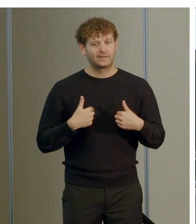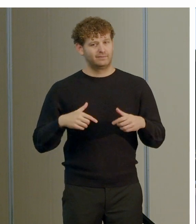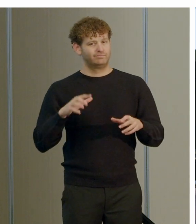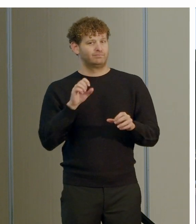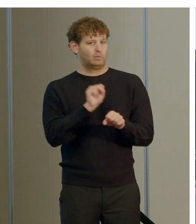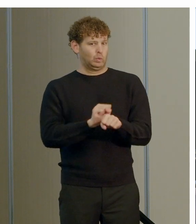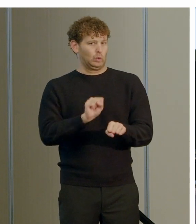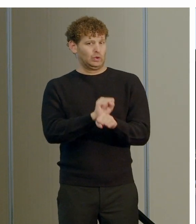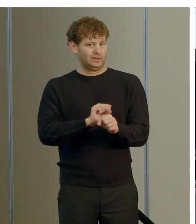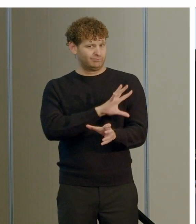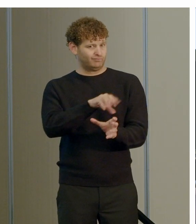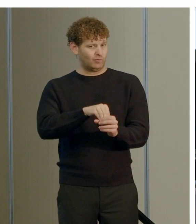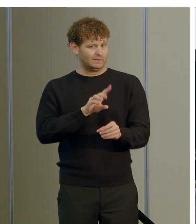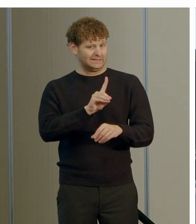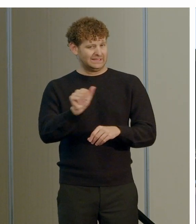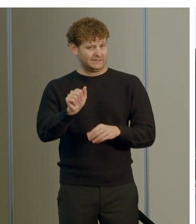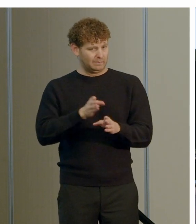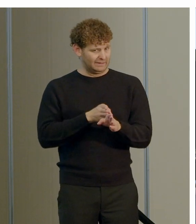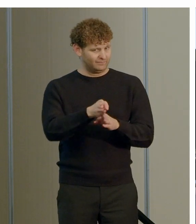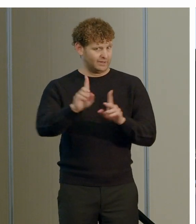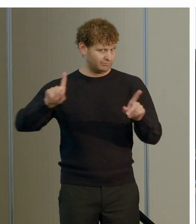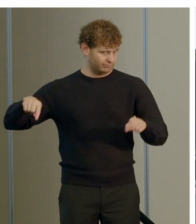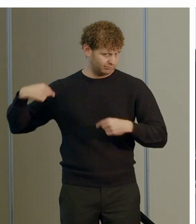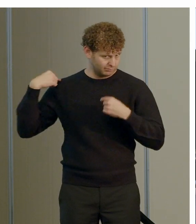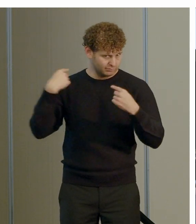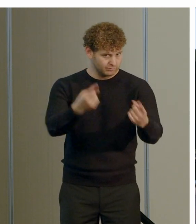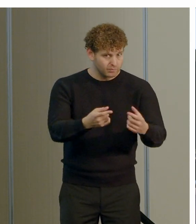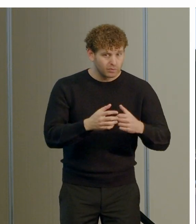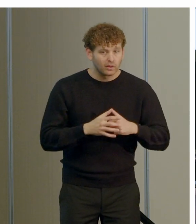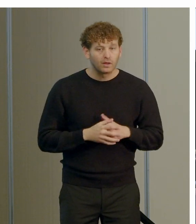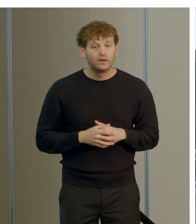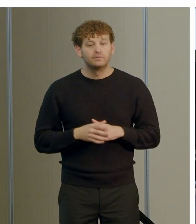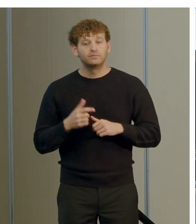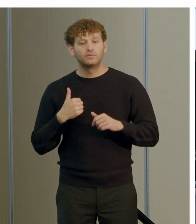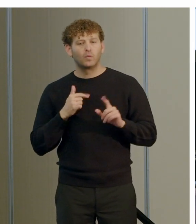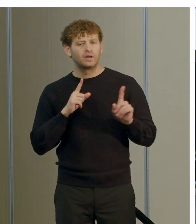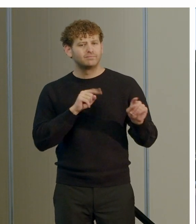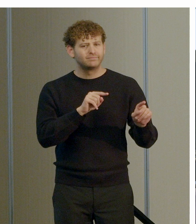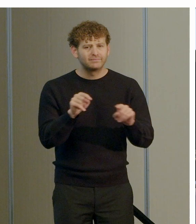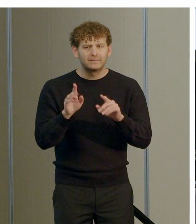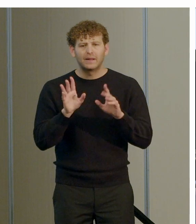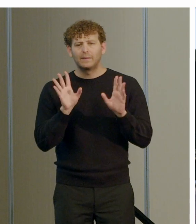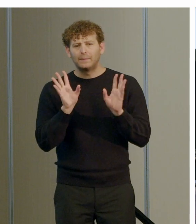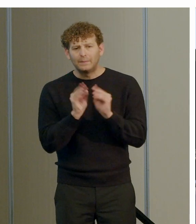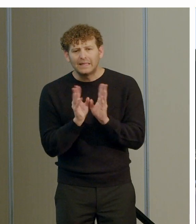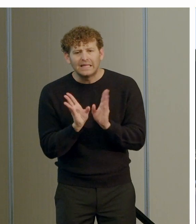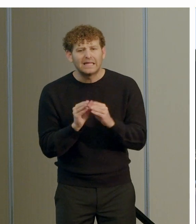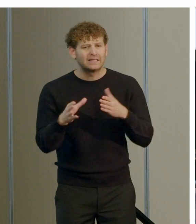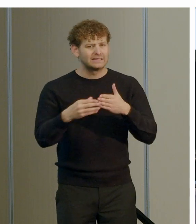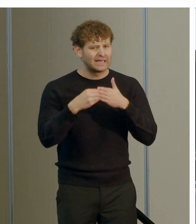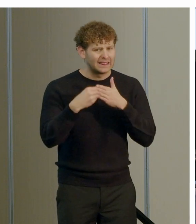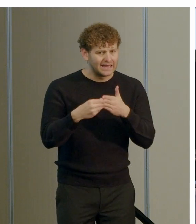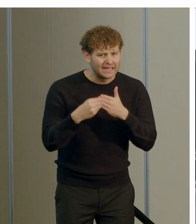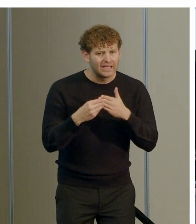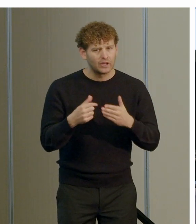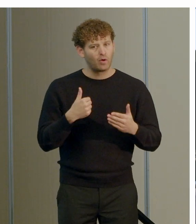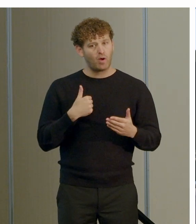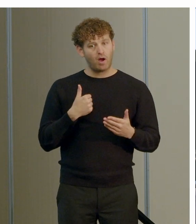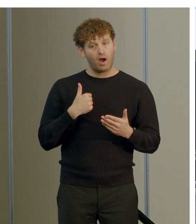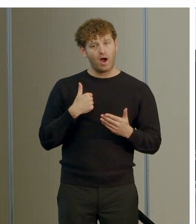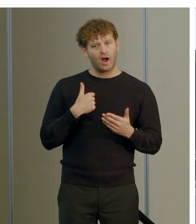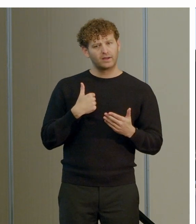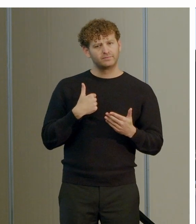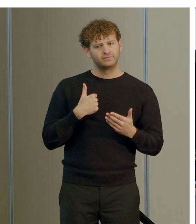state of Washington, and I was talking about the need for improved accessibility, not just externally, but